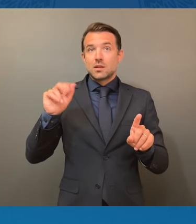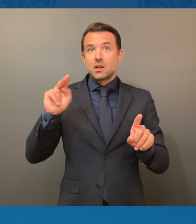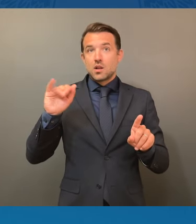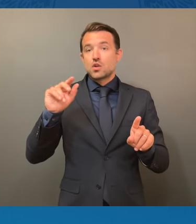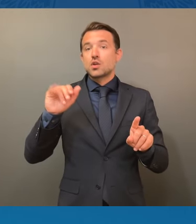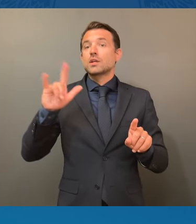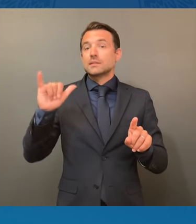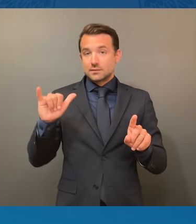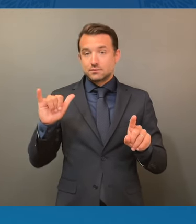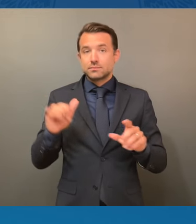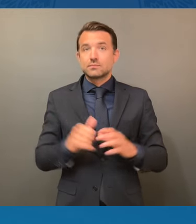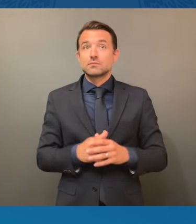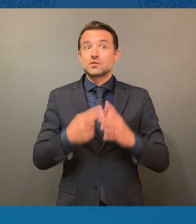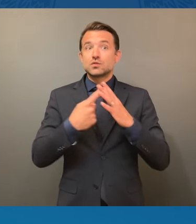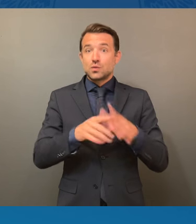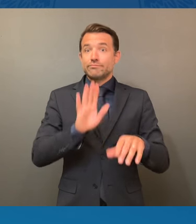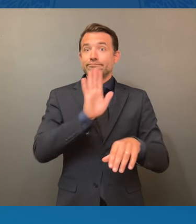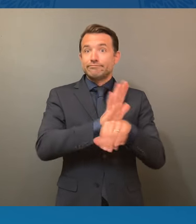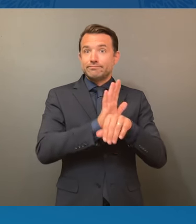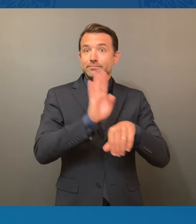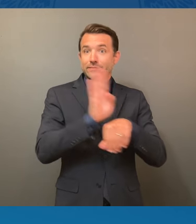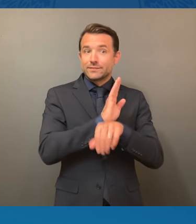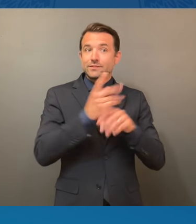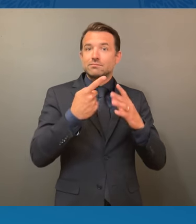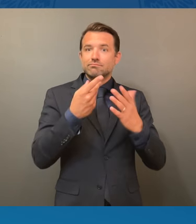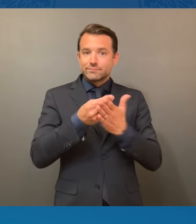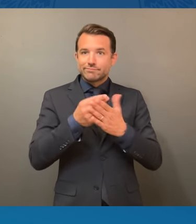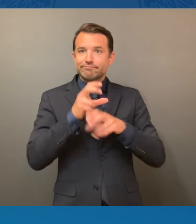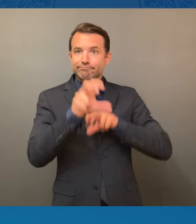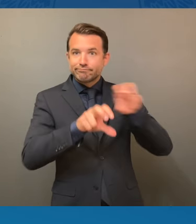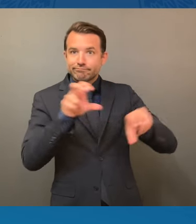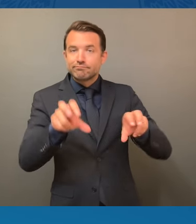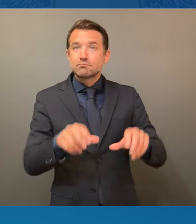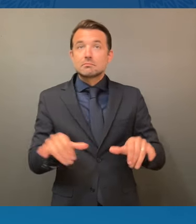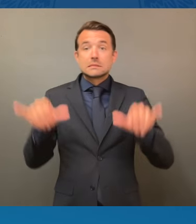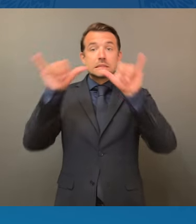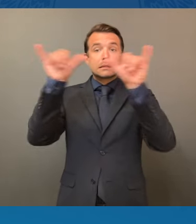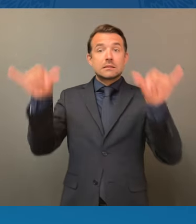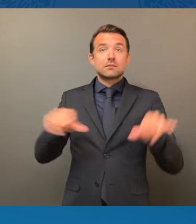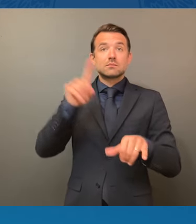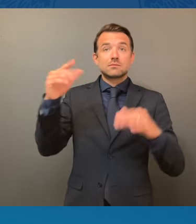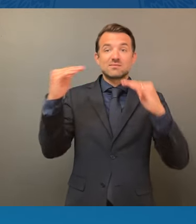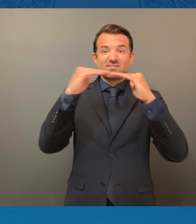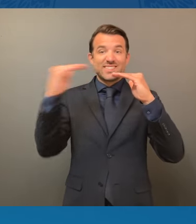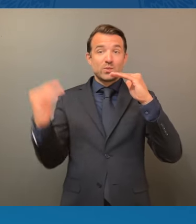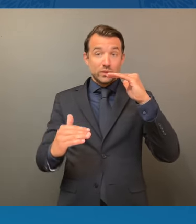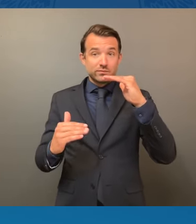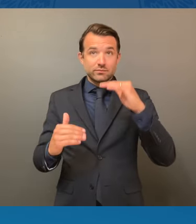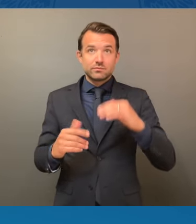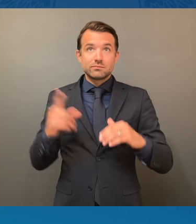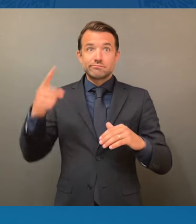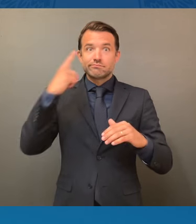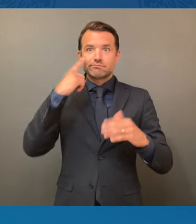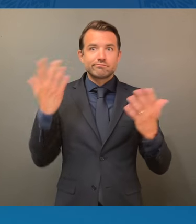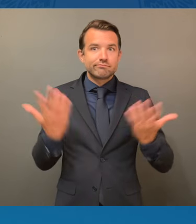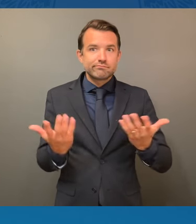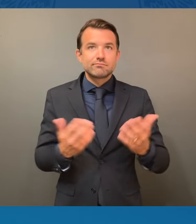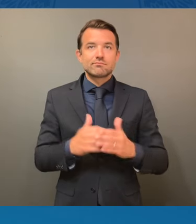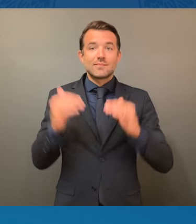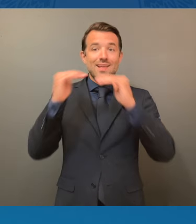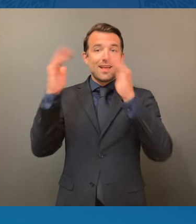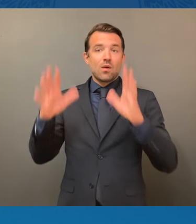We are addressing systemic inequities in home ownership, which of course is an issue